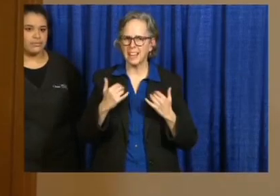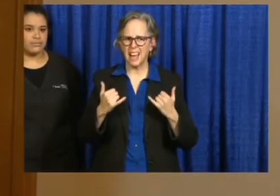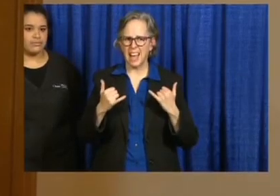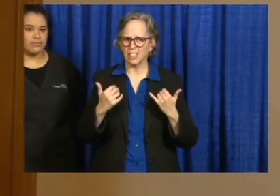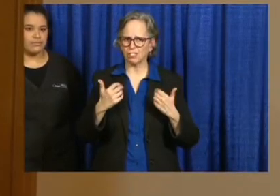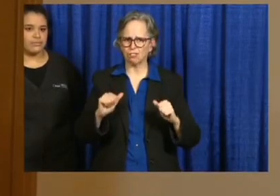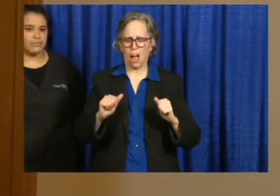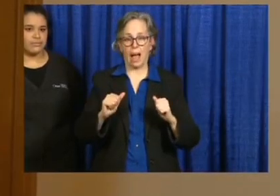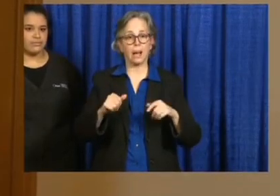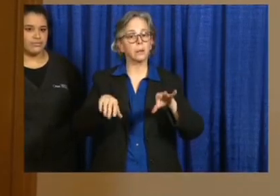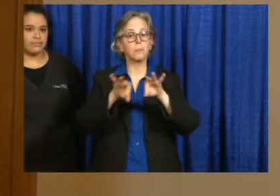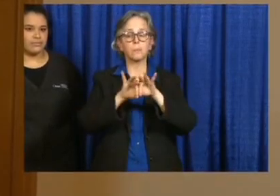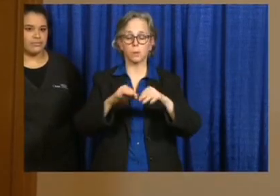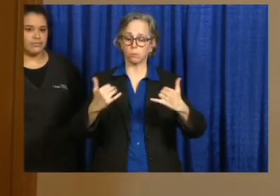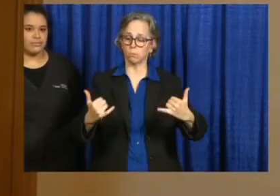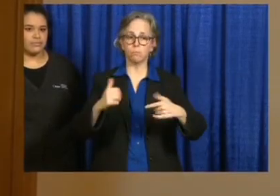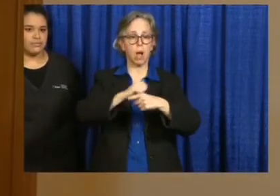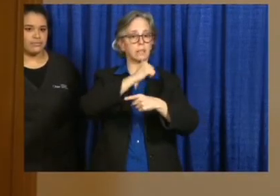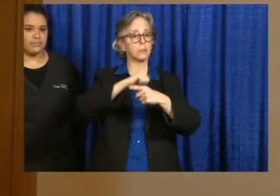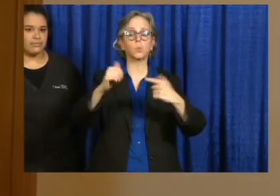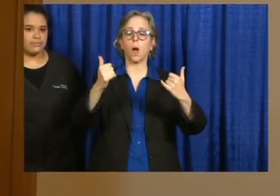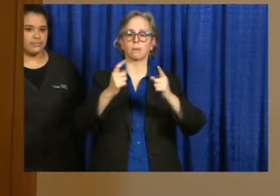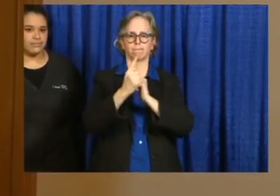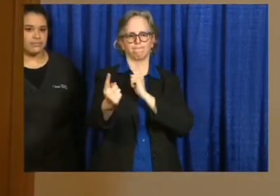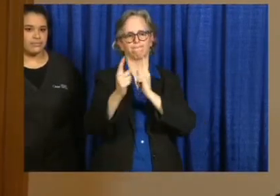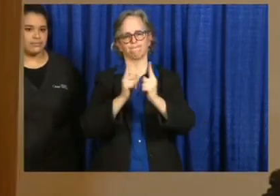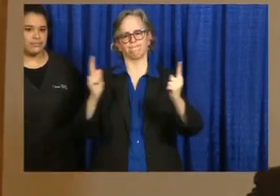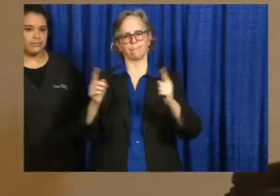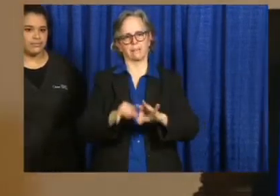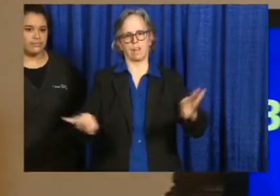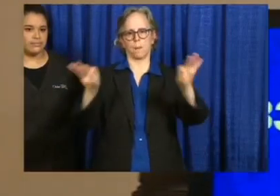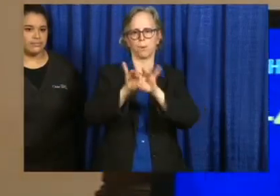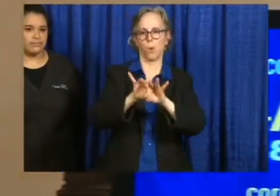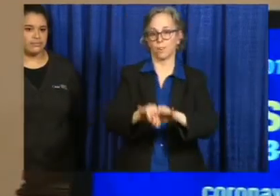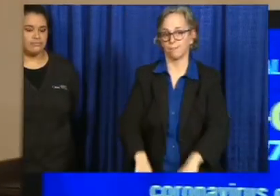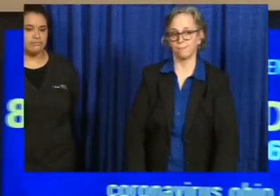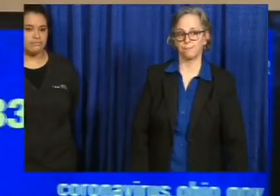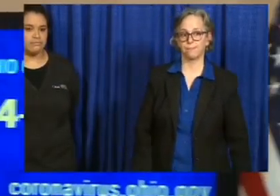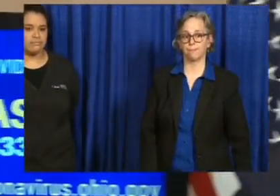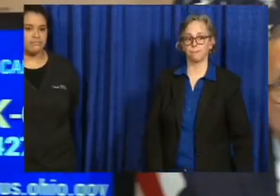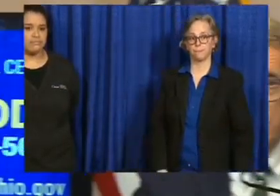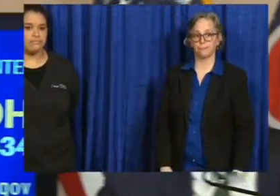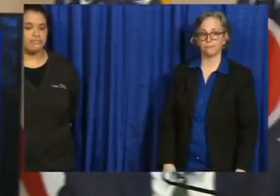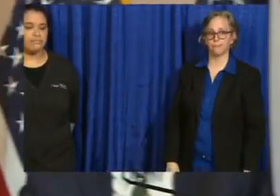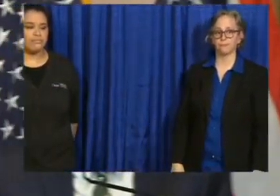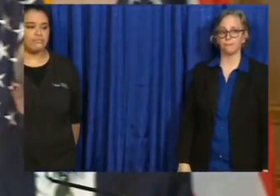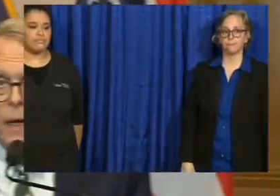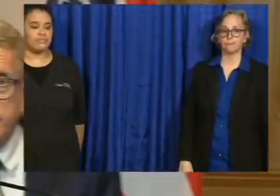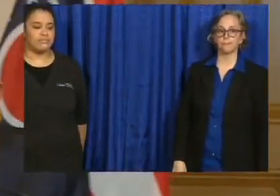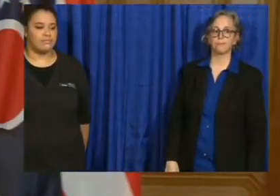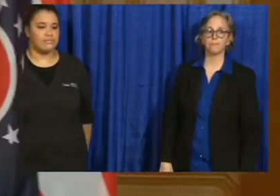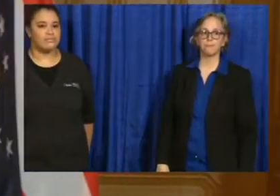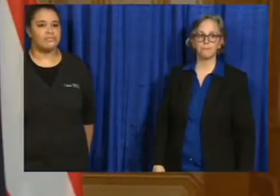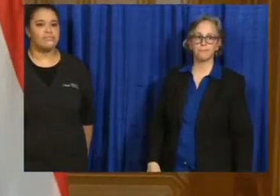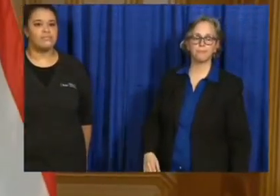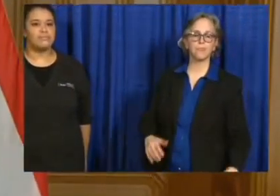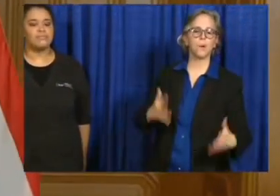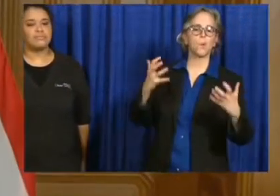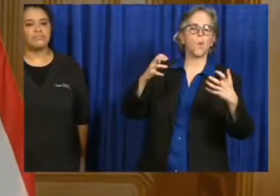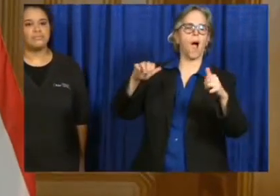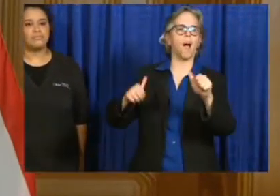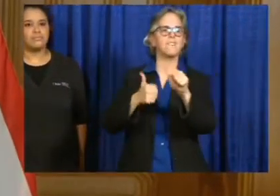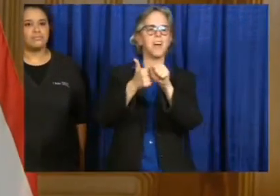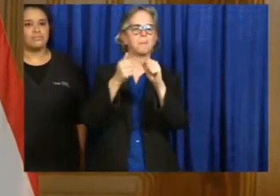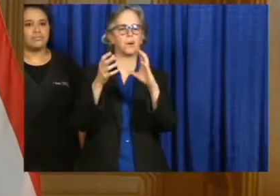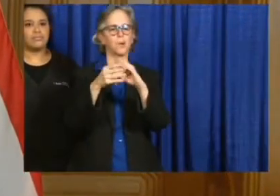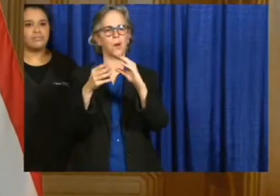biggest toolkit now. Let me just follow up on what Dr. Acton said and